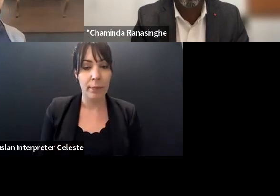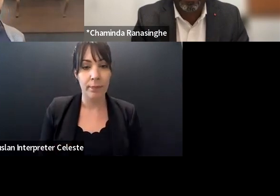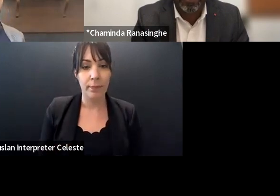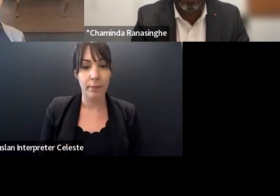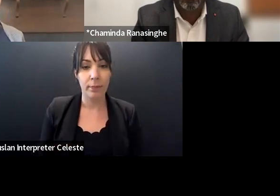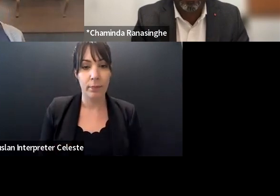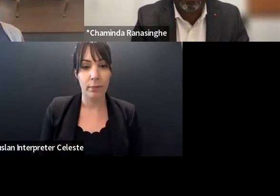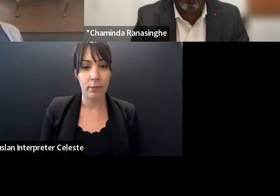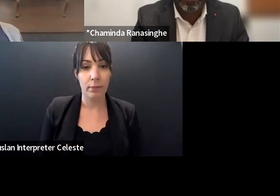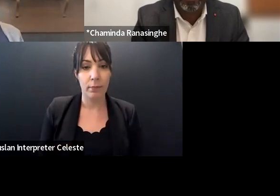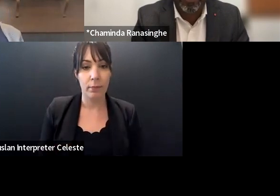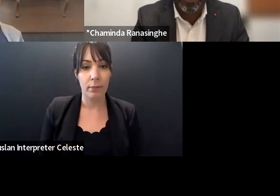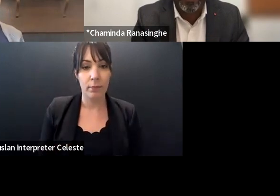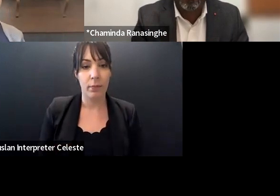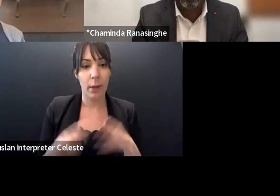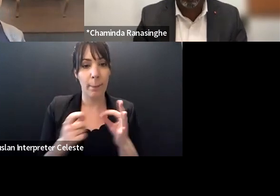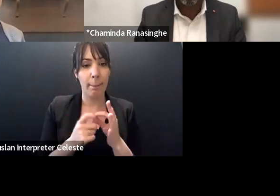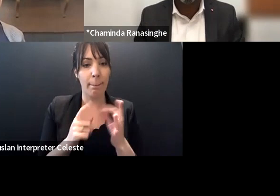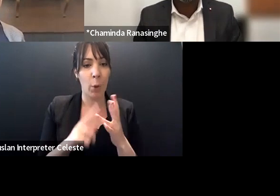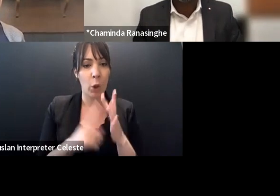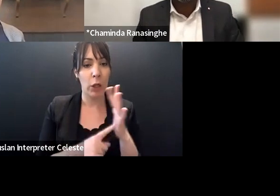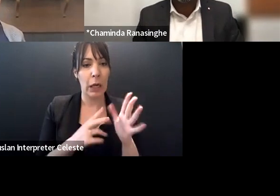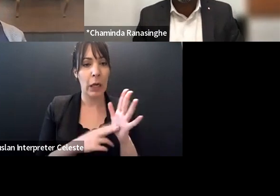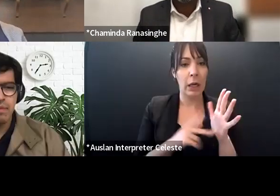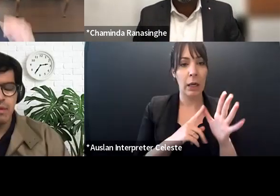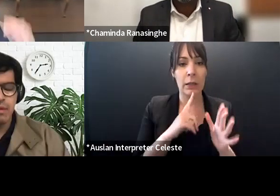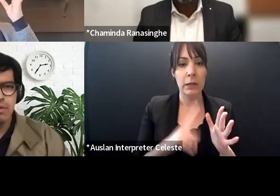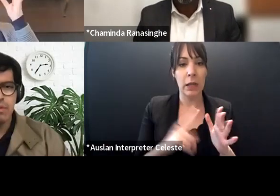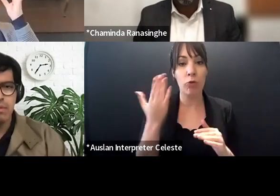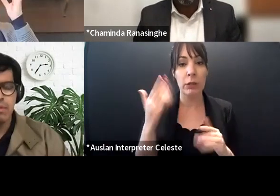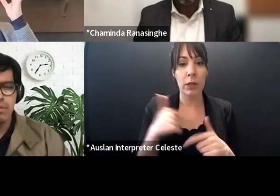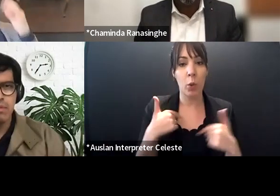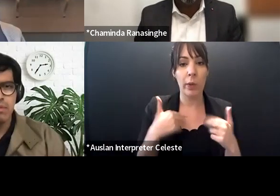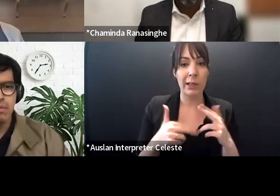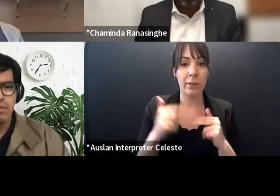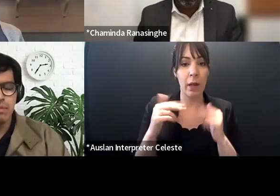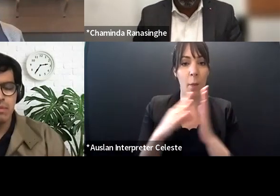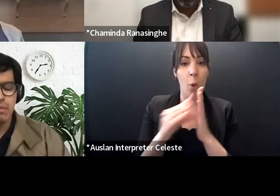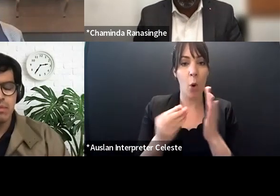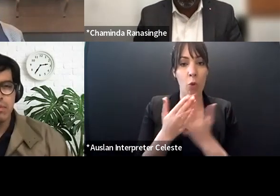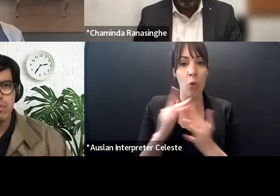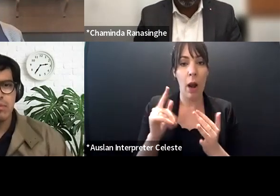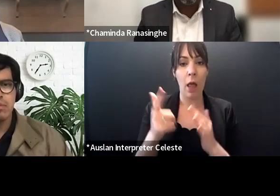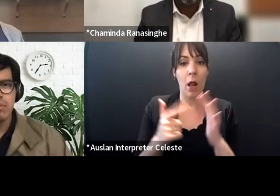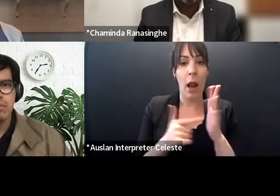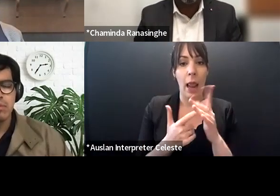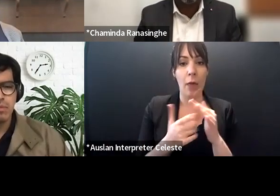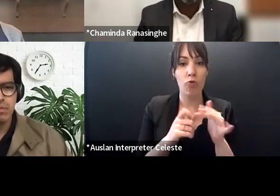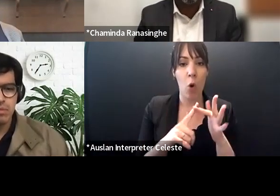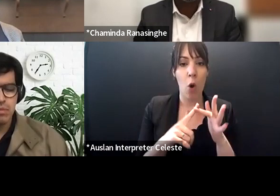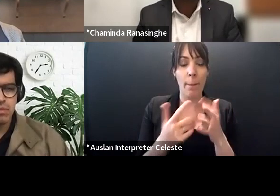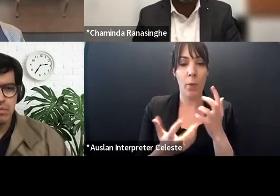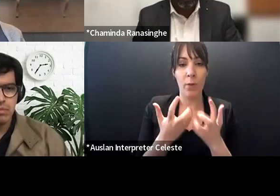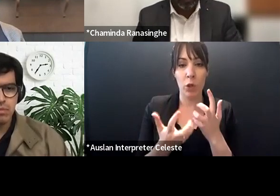off with this one, if that's okay. So we recently developed a model at La Trobe, and this is to do with early career researchers,